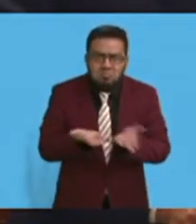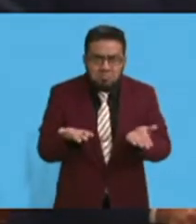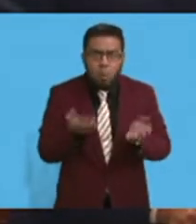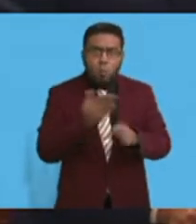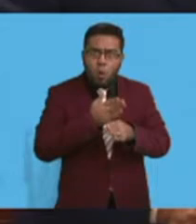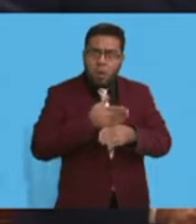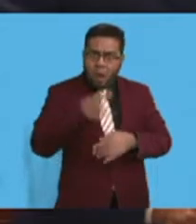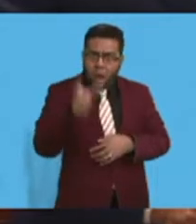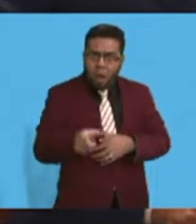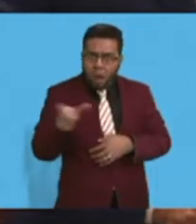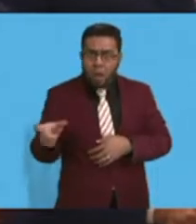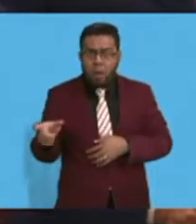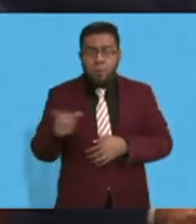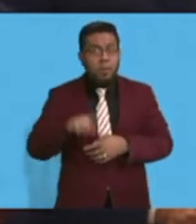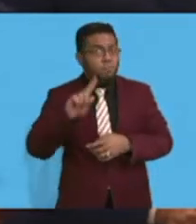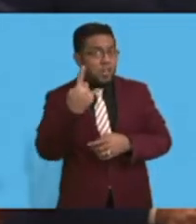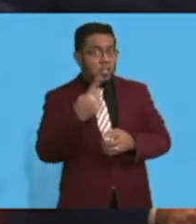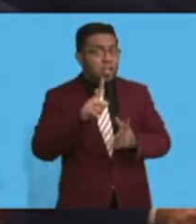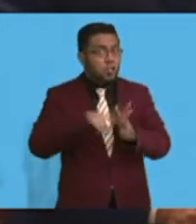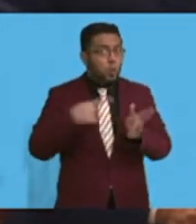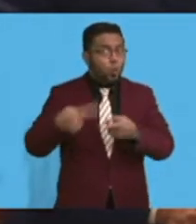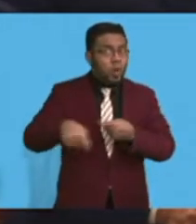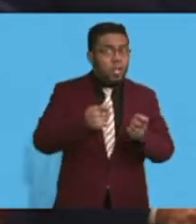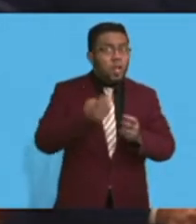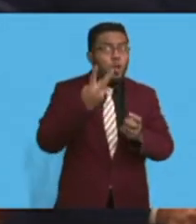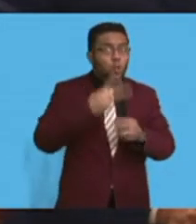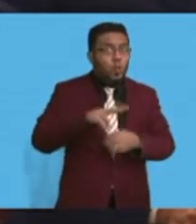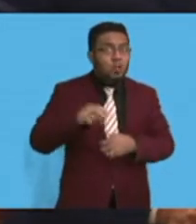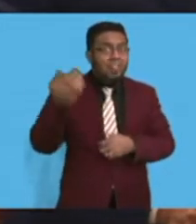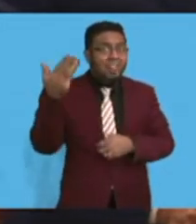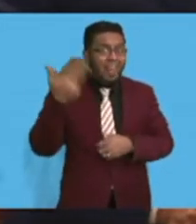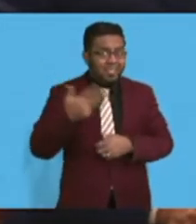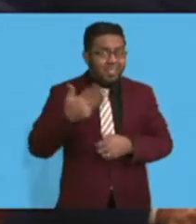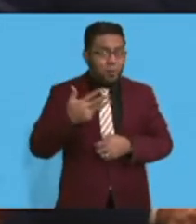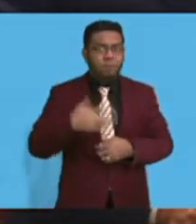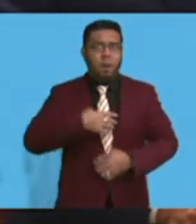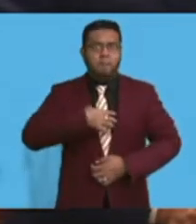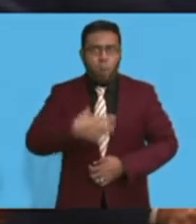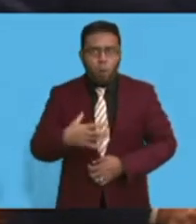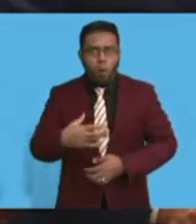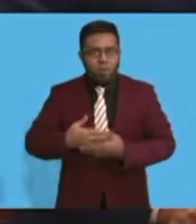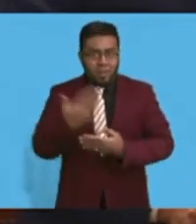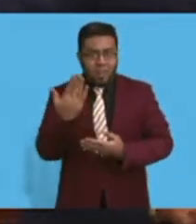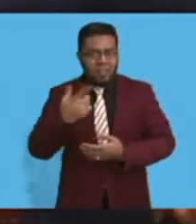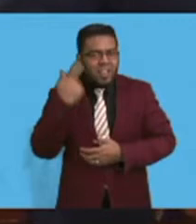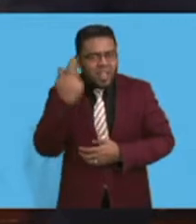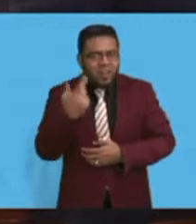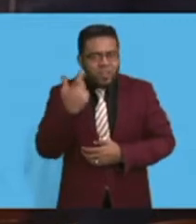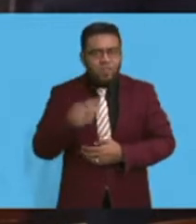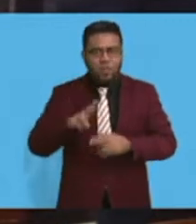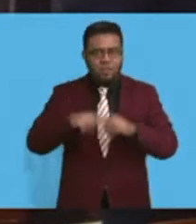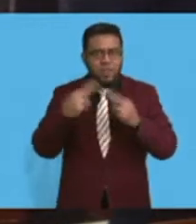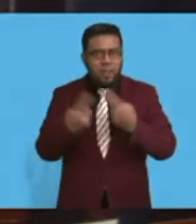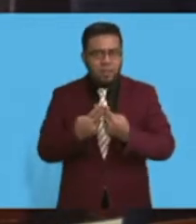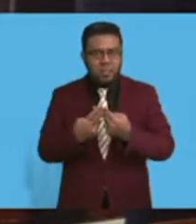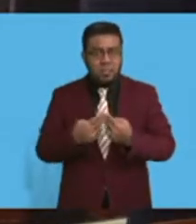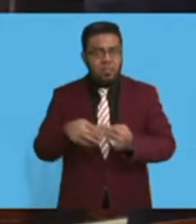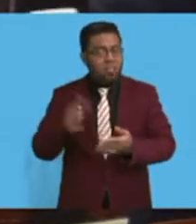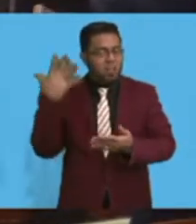1st of January 2019, every employee in Fiji will have more days to spend caring for their families than they've ever had